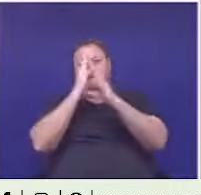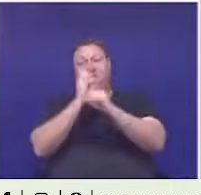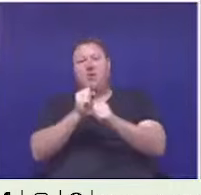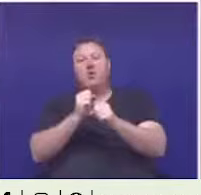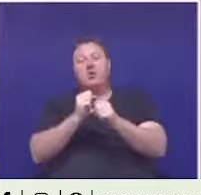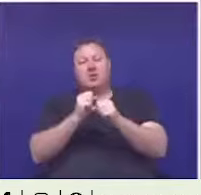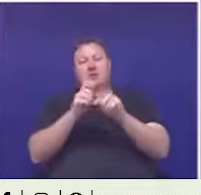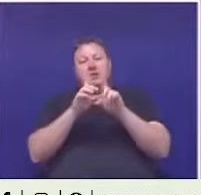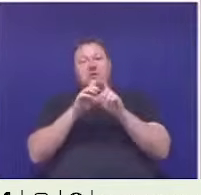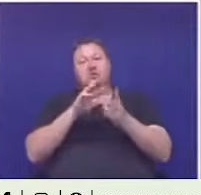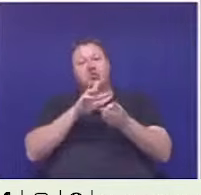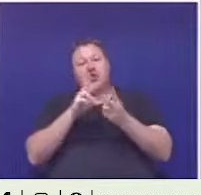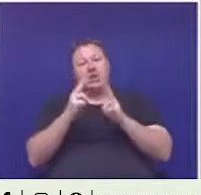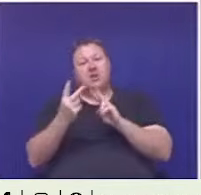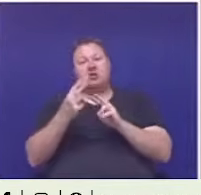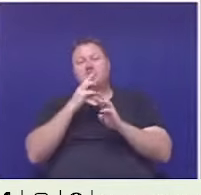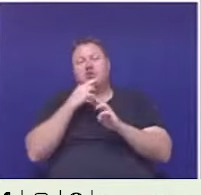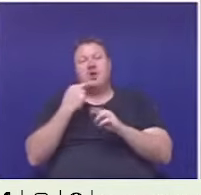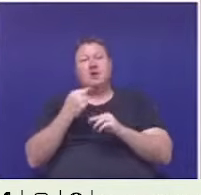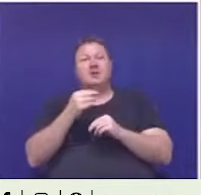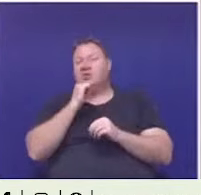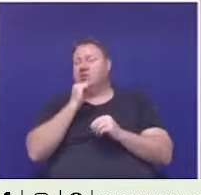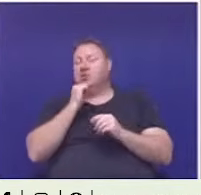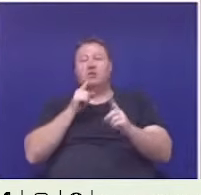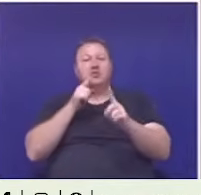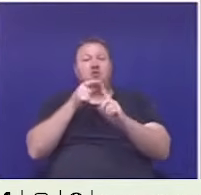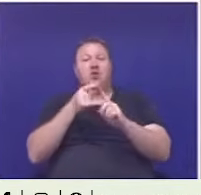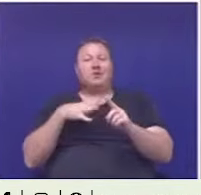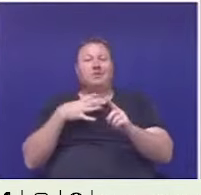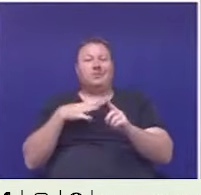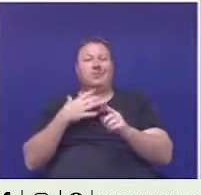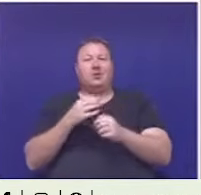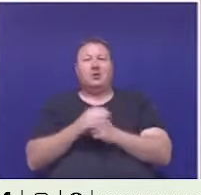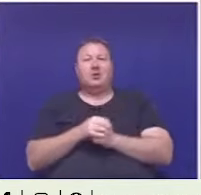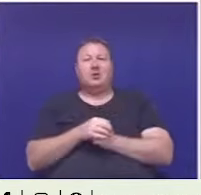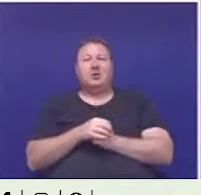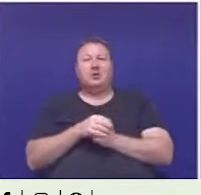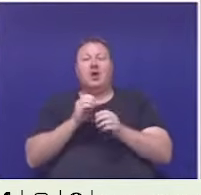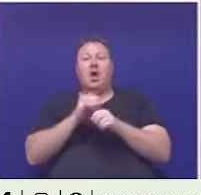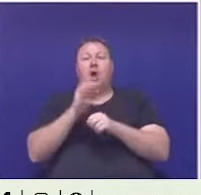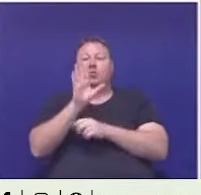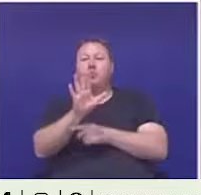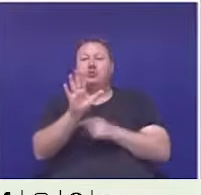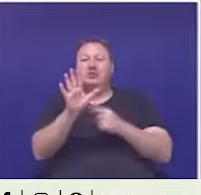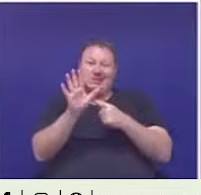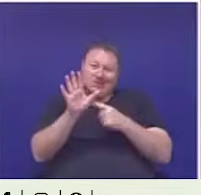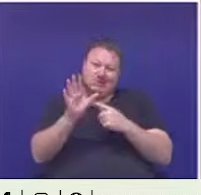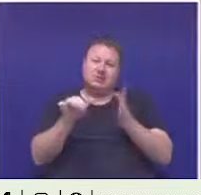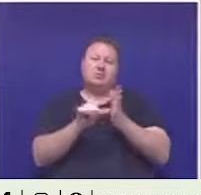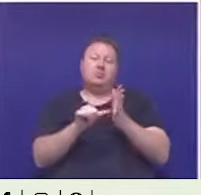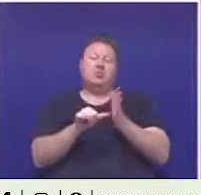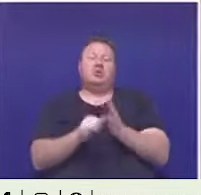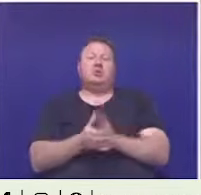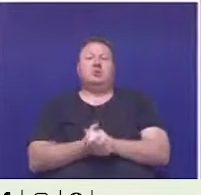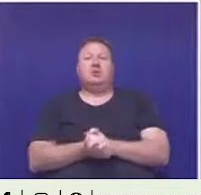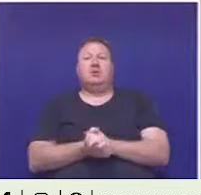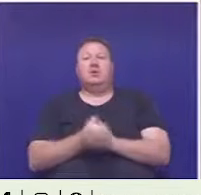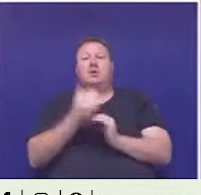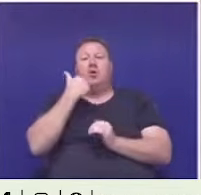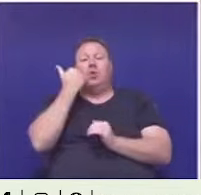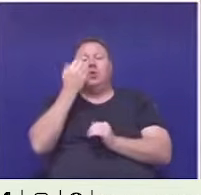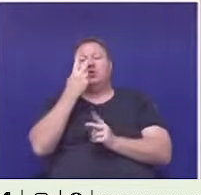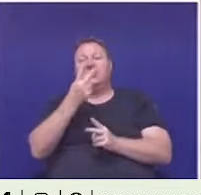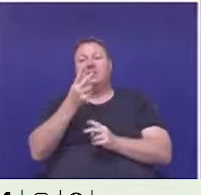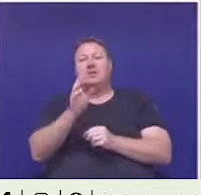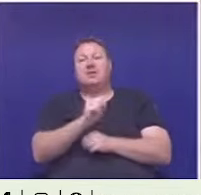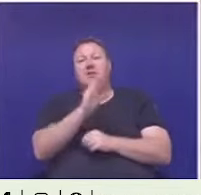the reality, not just meeting the targets. We must be obsessed with outputs. I want to see a South Africa where a